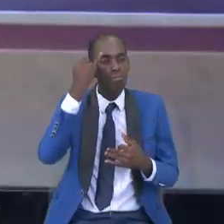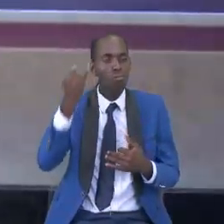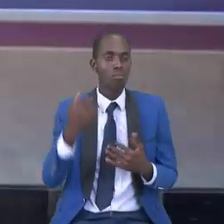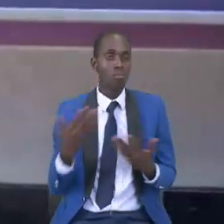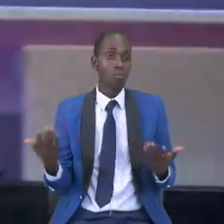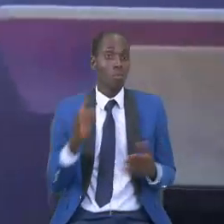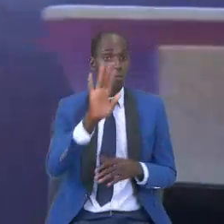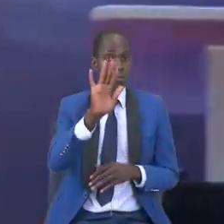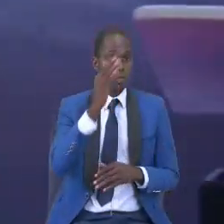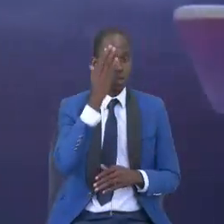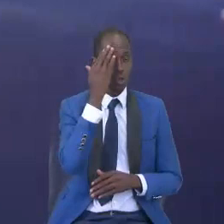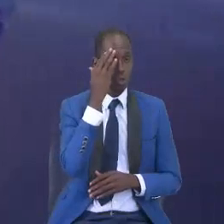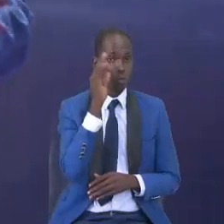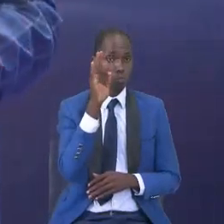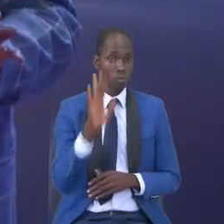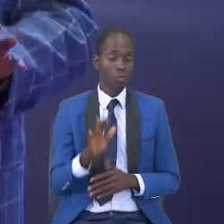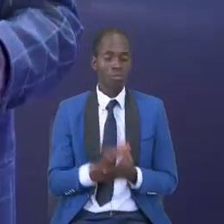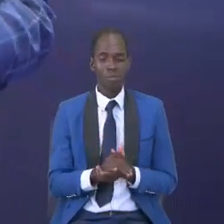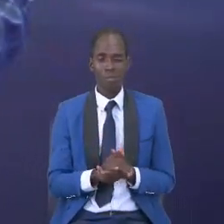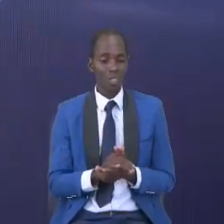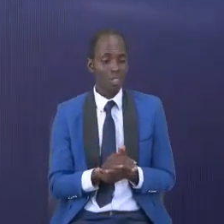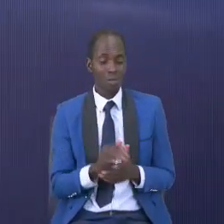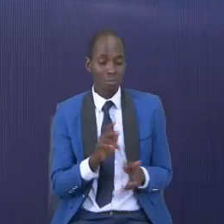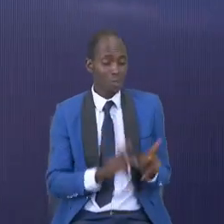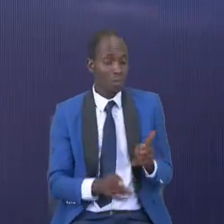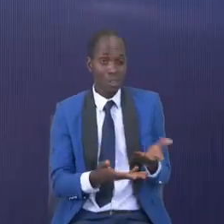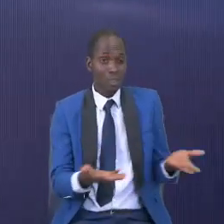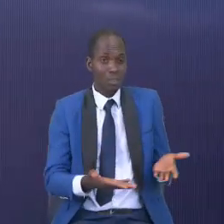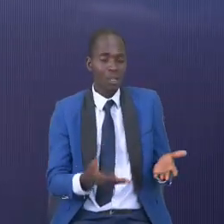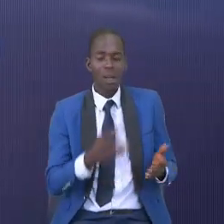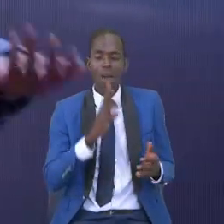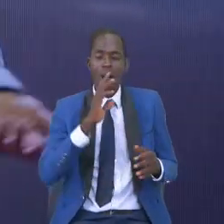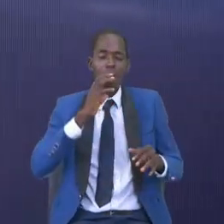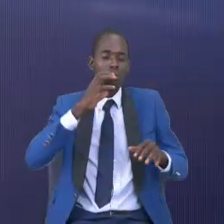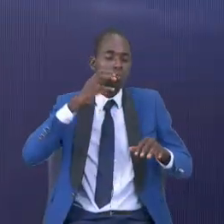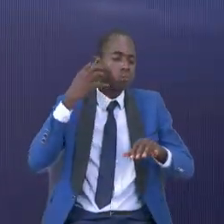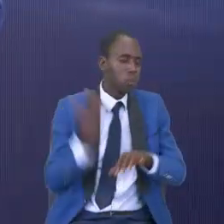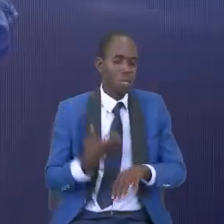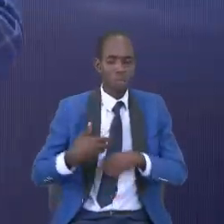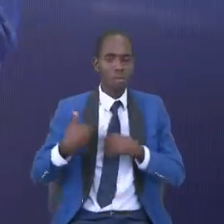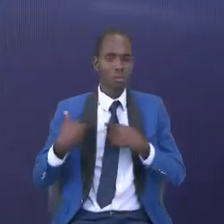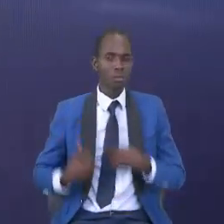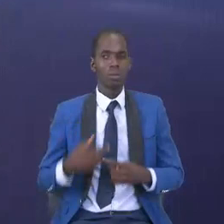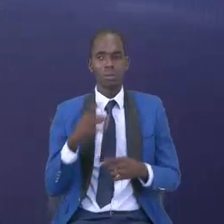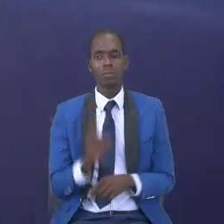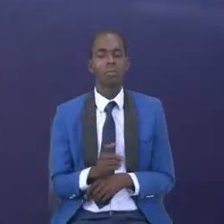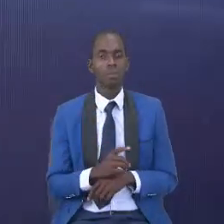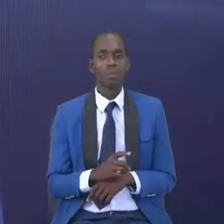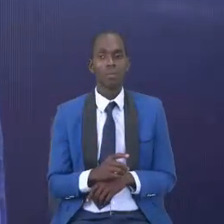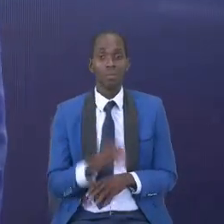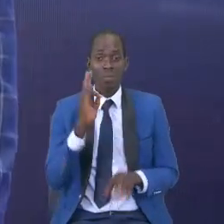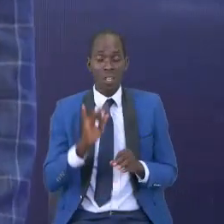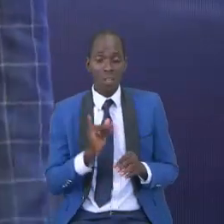preacher, the people of these days, they are hard-hearted, they are hardened. Even if I try to